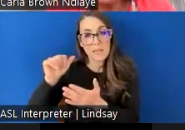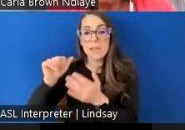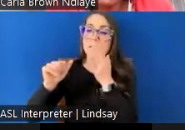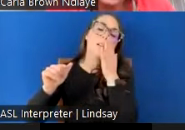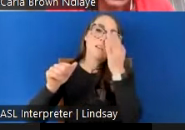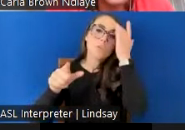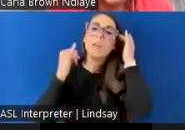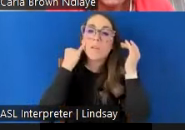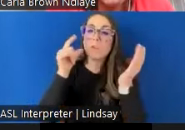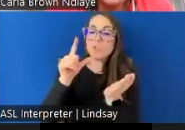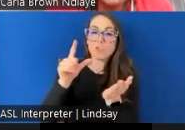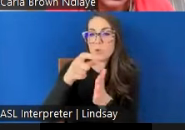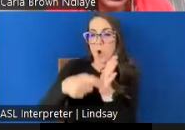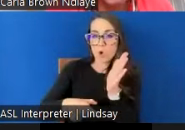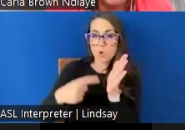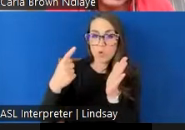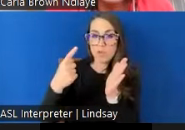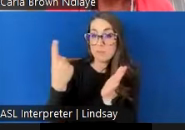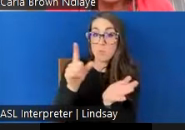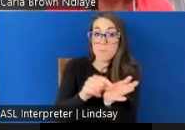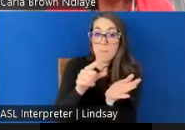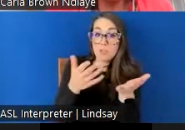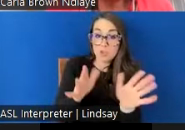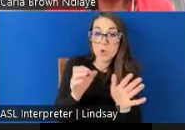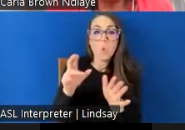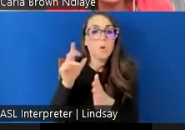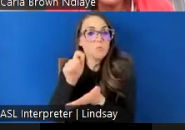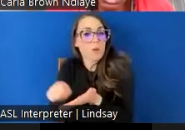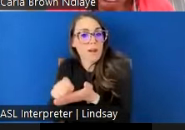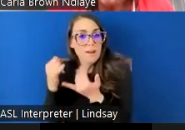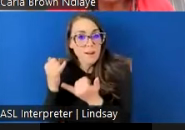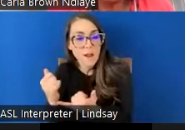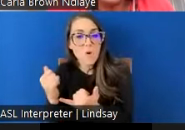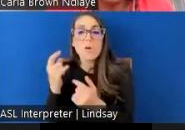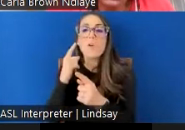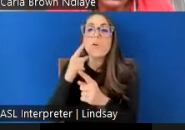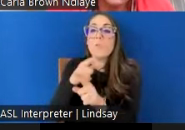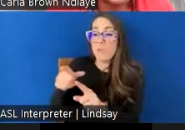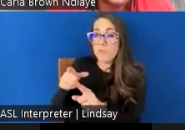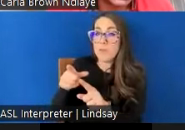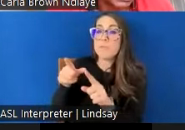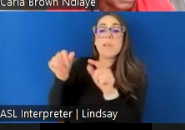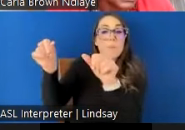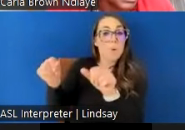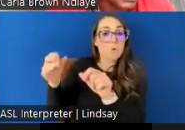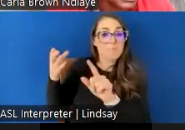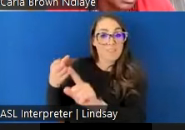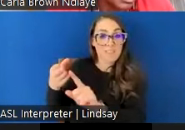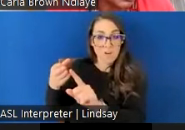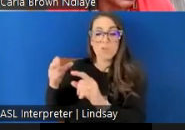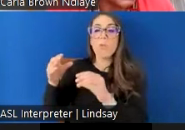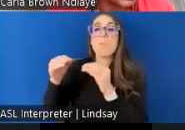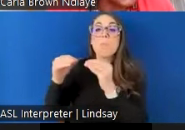published or are publishing, to be able to create a space where they can actually put it so that the larger community can have